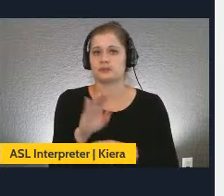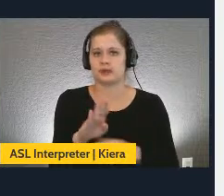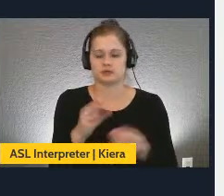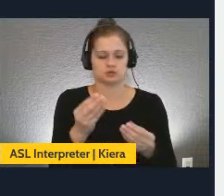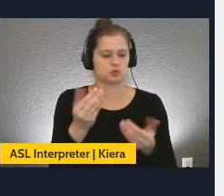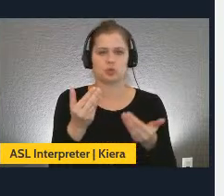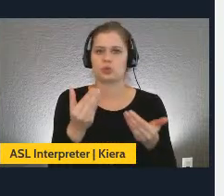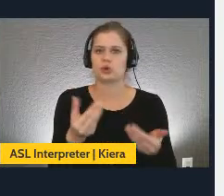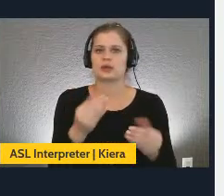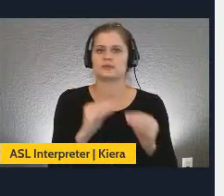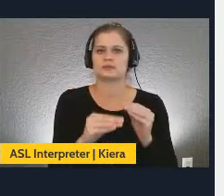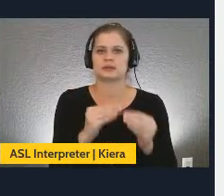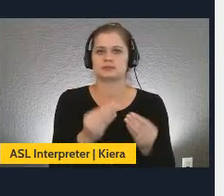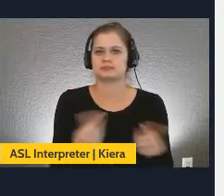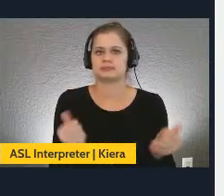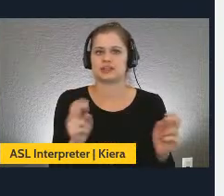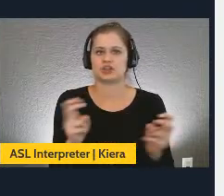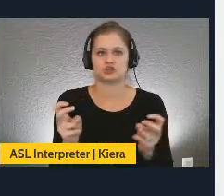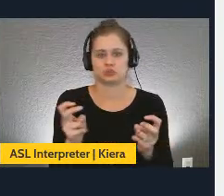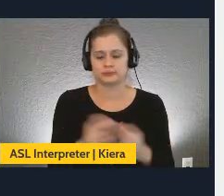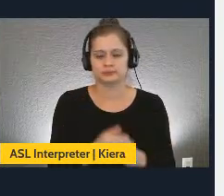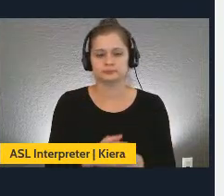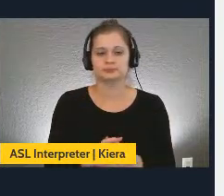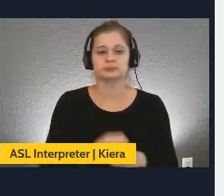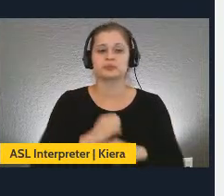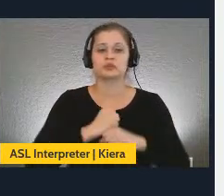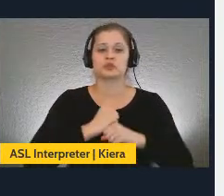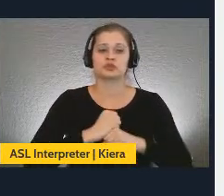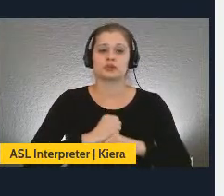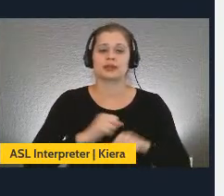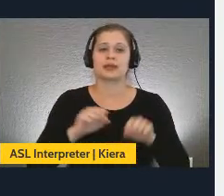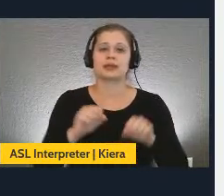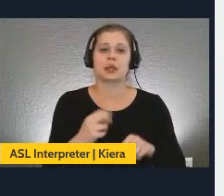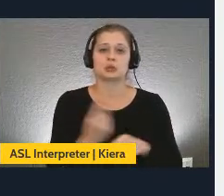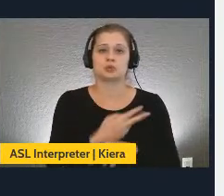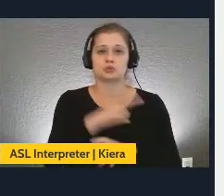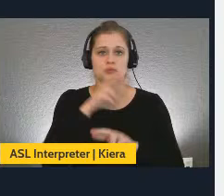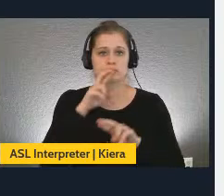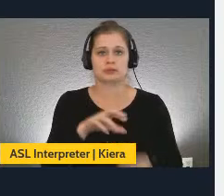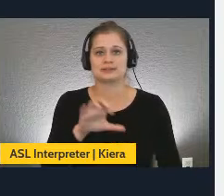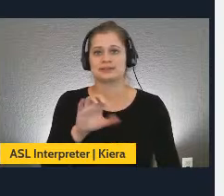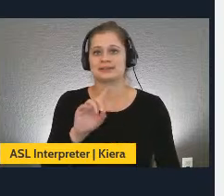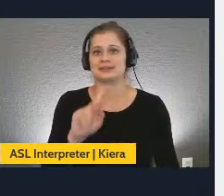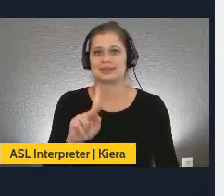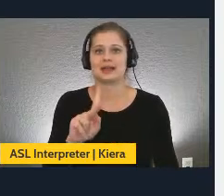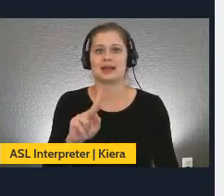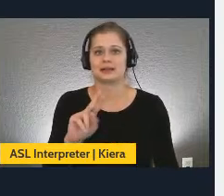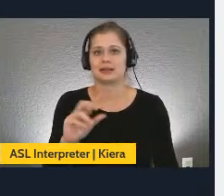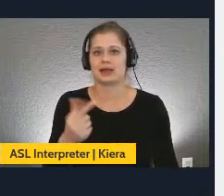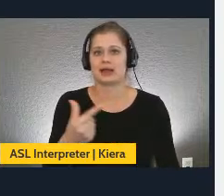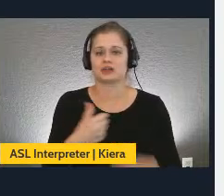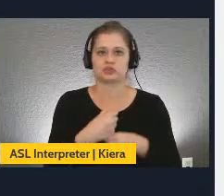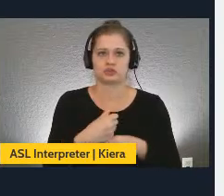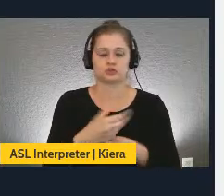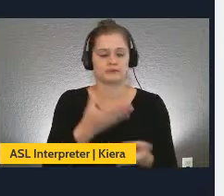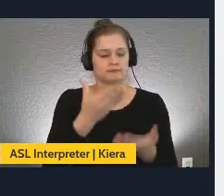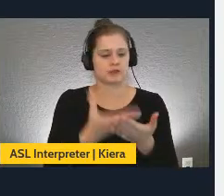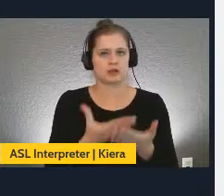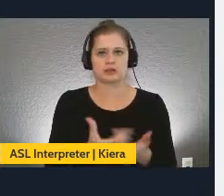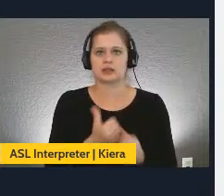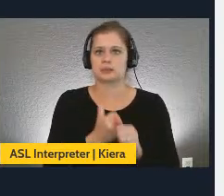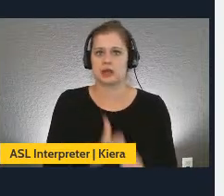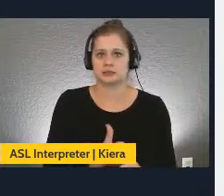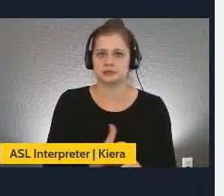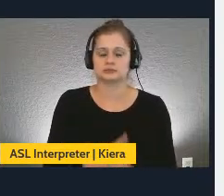issues. Security can use the reports that CDK-nag generates to validate compliances. And furthermore, developers